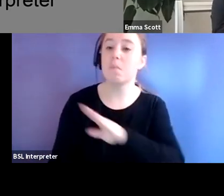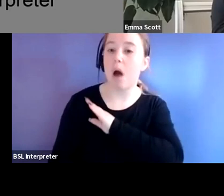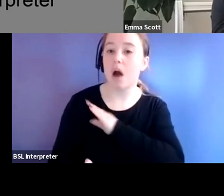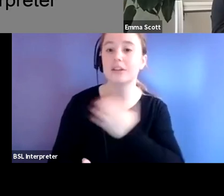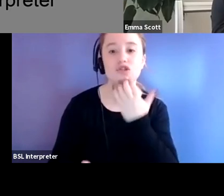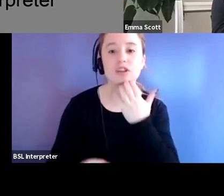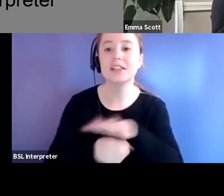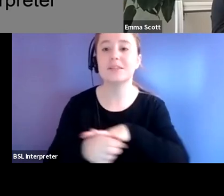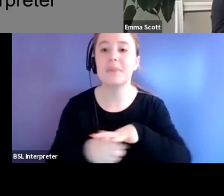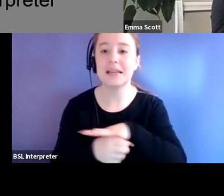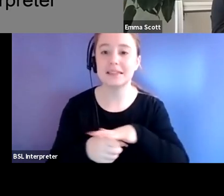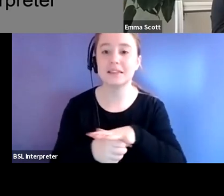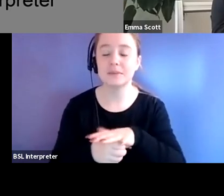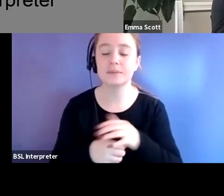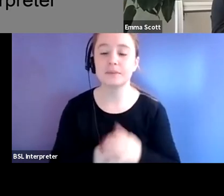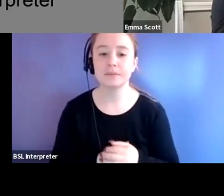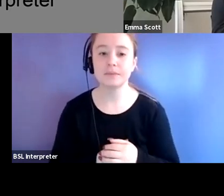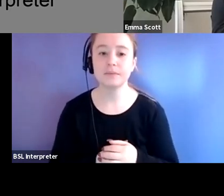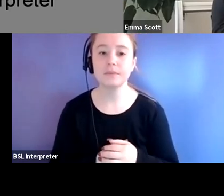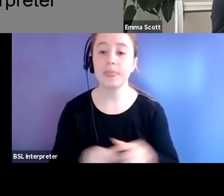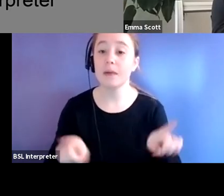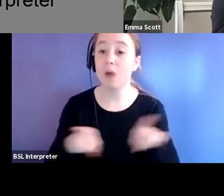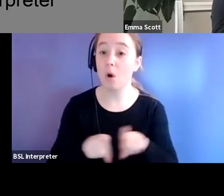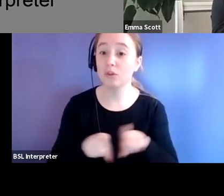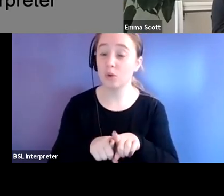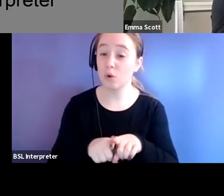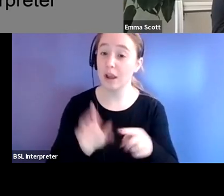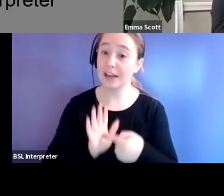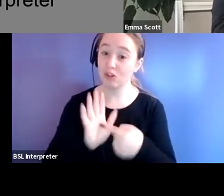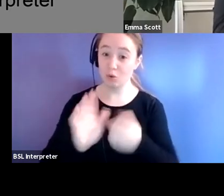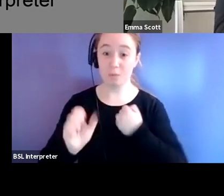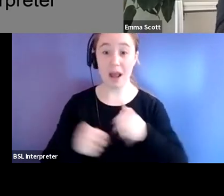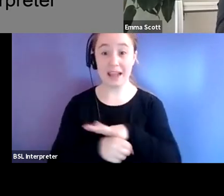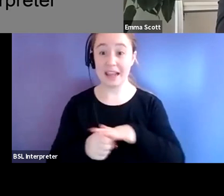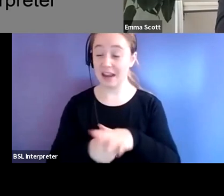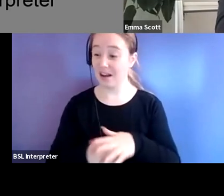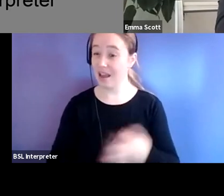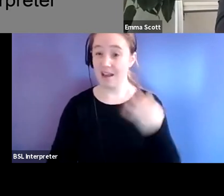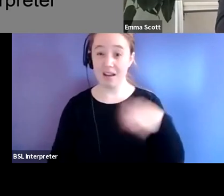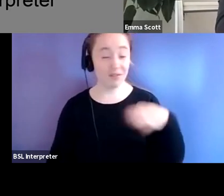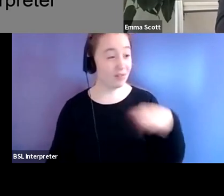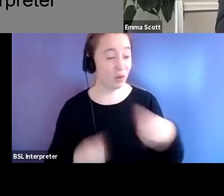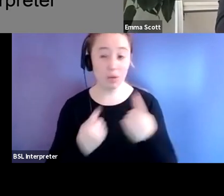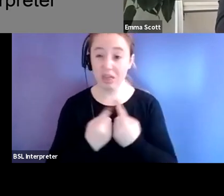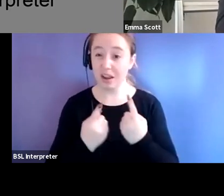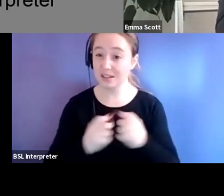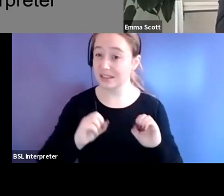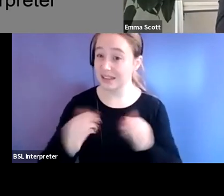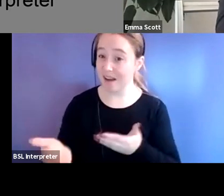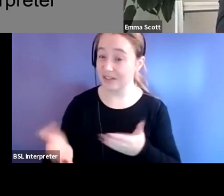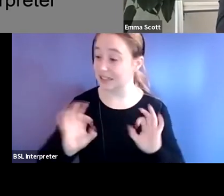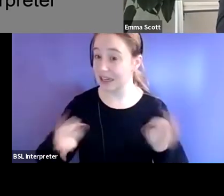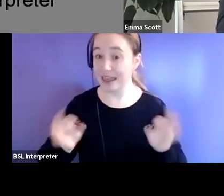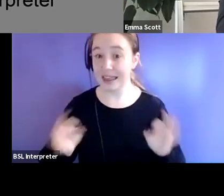for government is that for others, it showed the shortcomings of the places that they live, with limited access to services and green spaces,